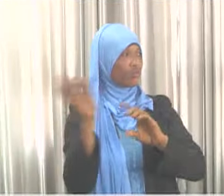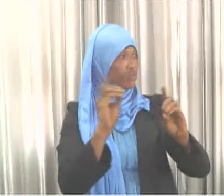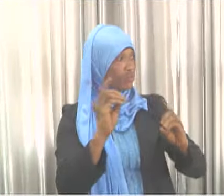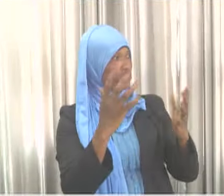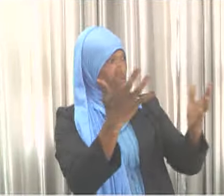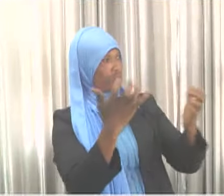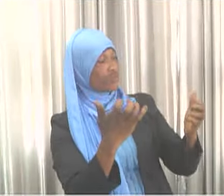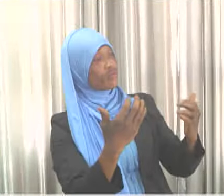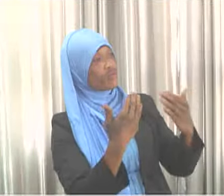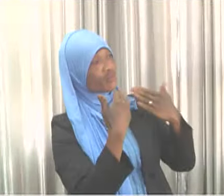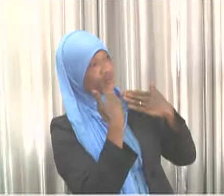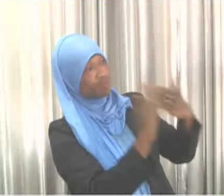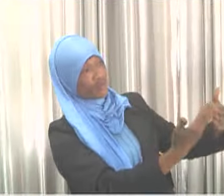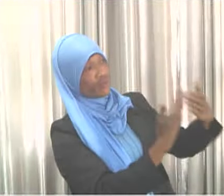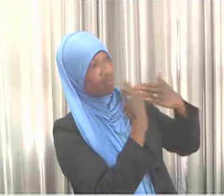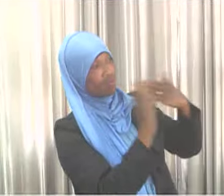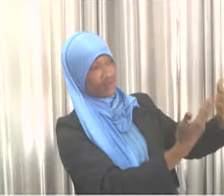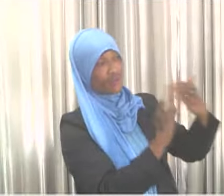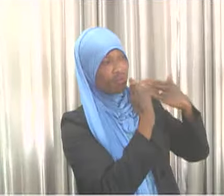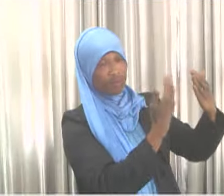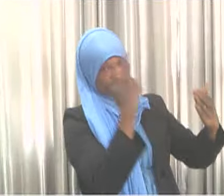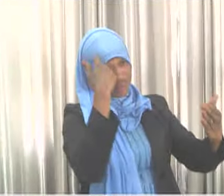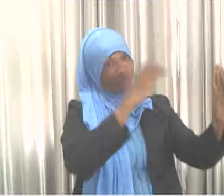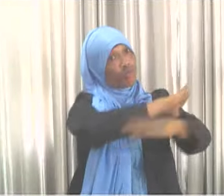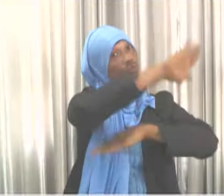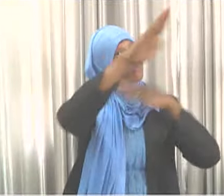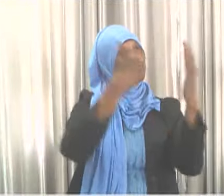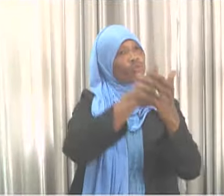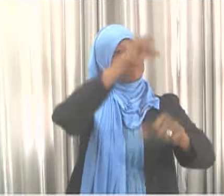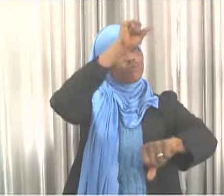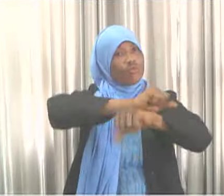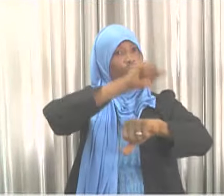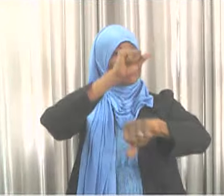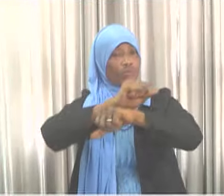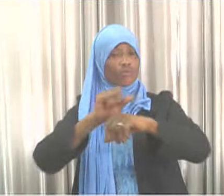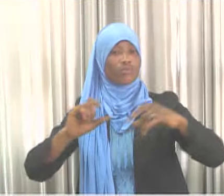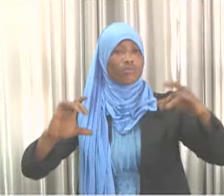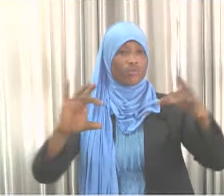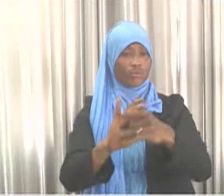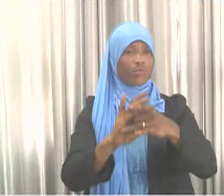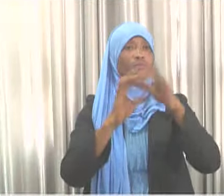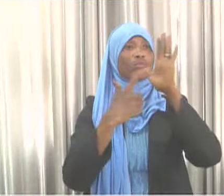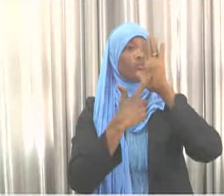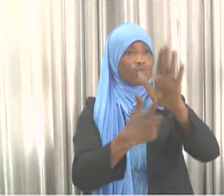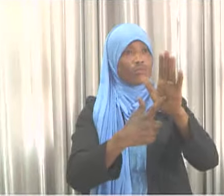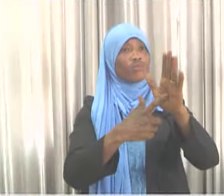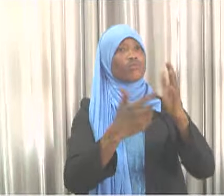commend first the Honorable them for all the work we them put into making sure that we get